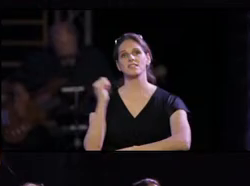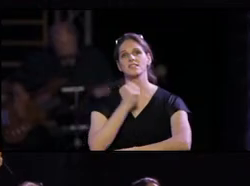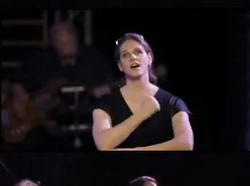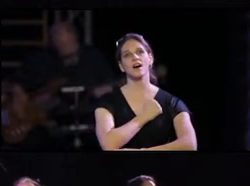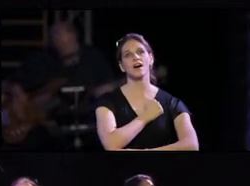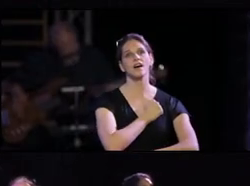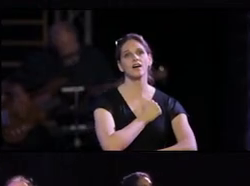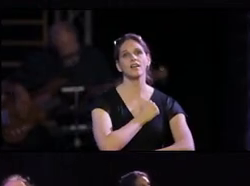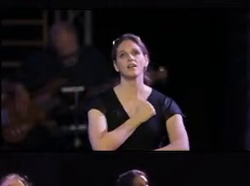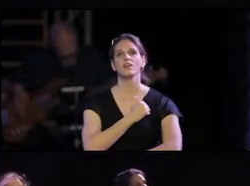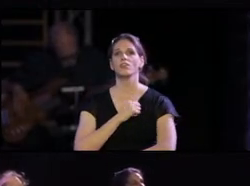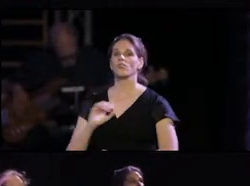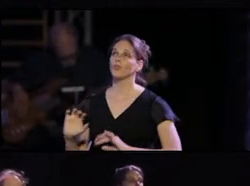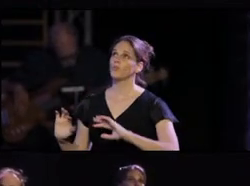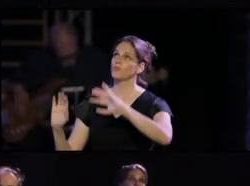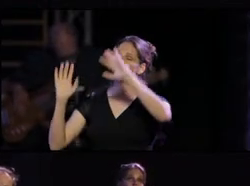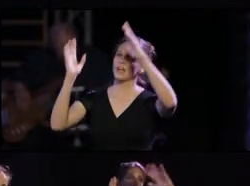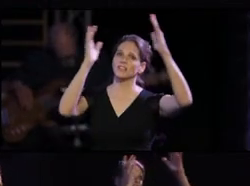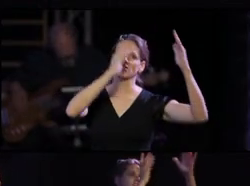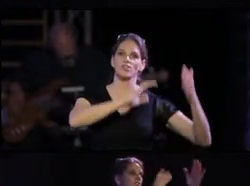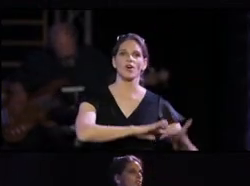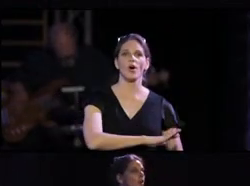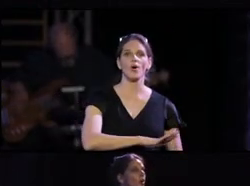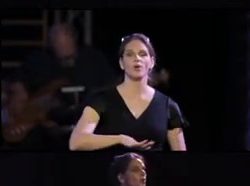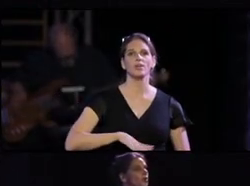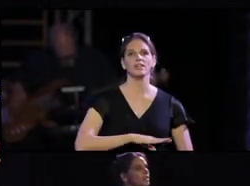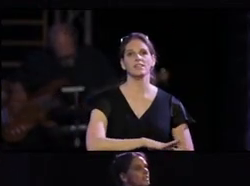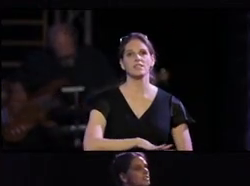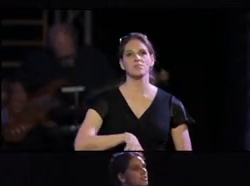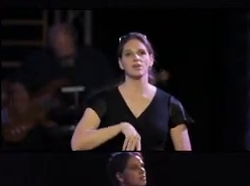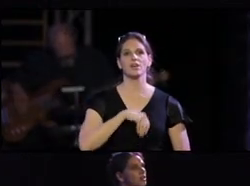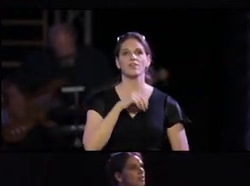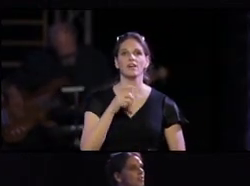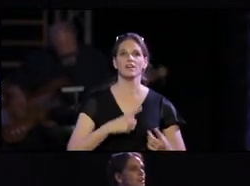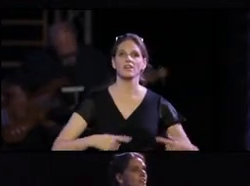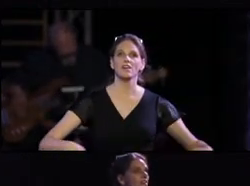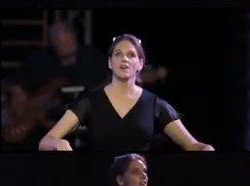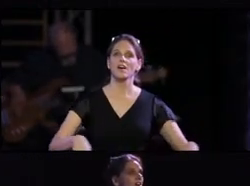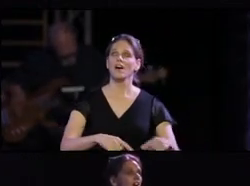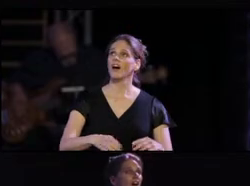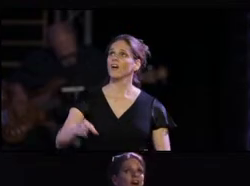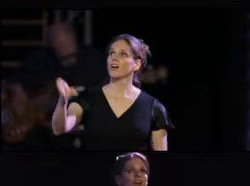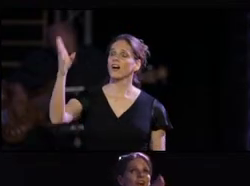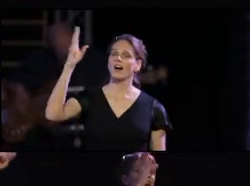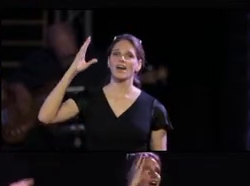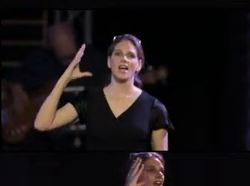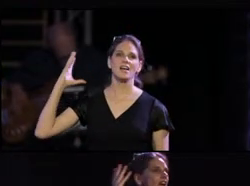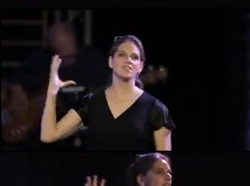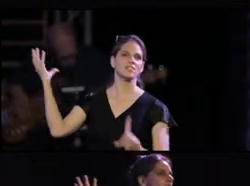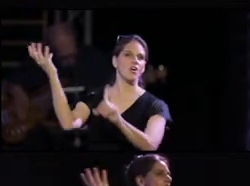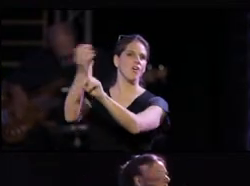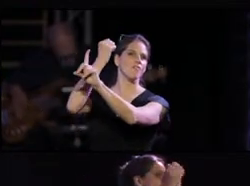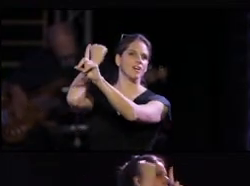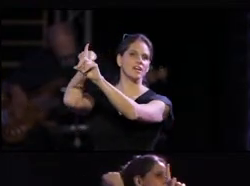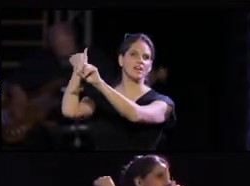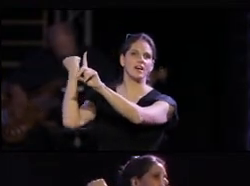the Son. All praise to the Holy Spirit. Our God